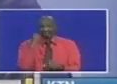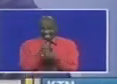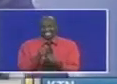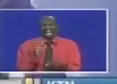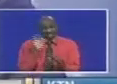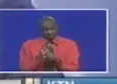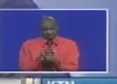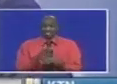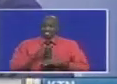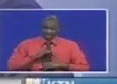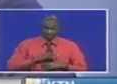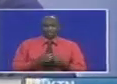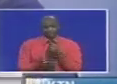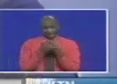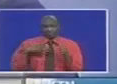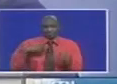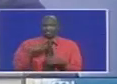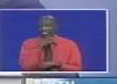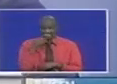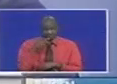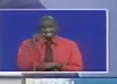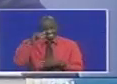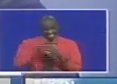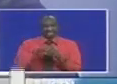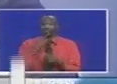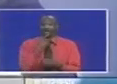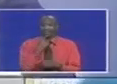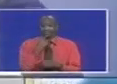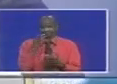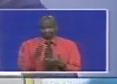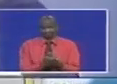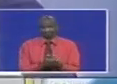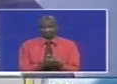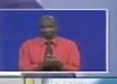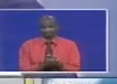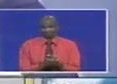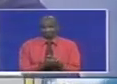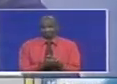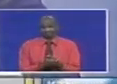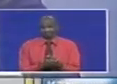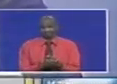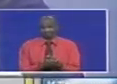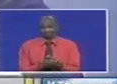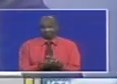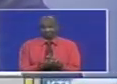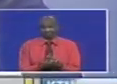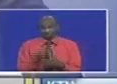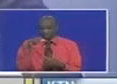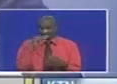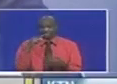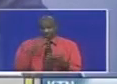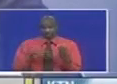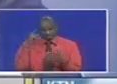victims of drought in the county of Turkana? Do you think the government has done enough to help victims of drought in Turkana County? Tell